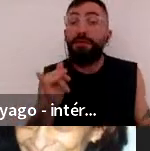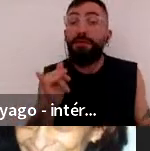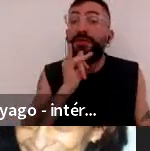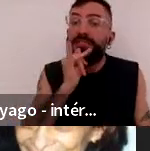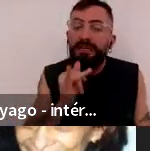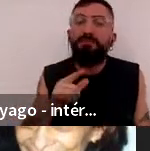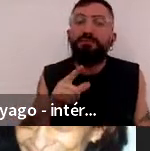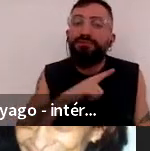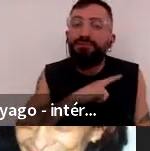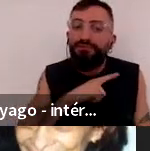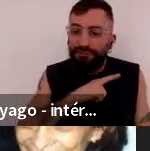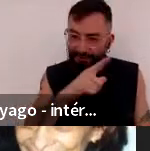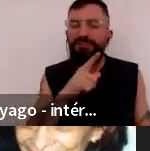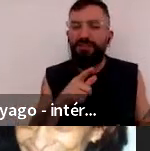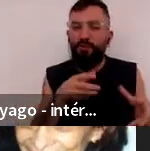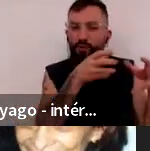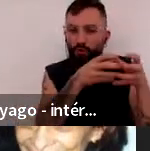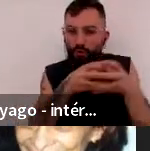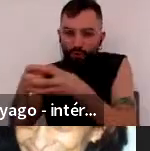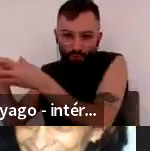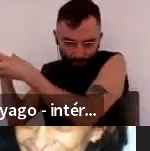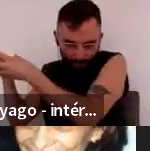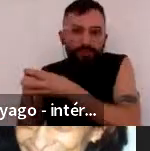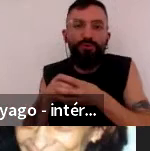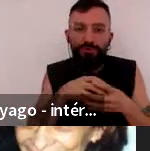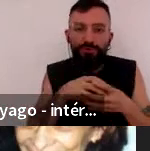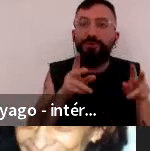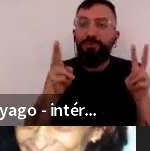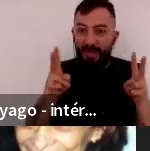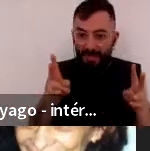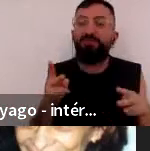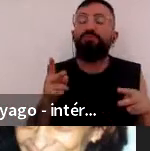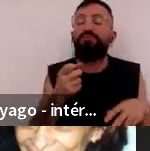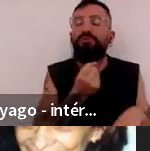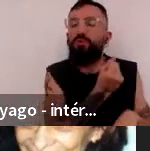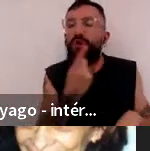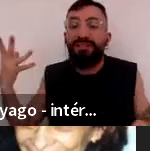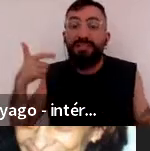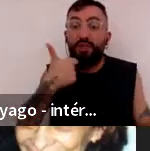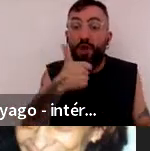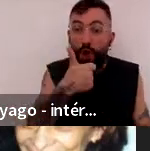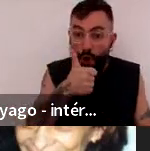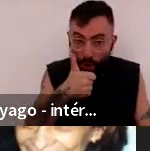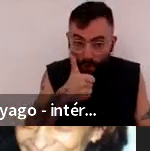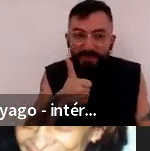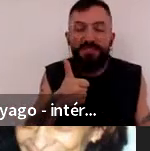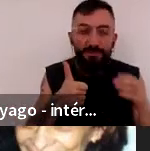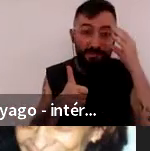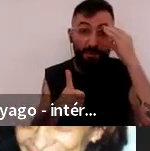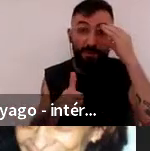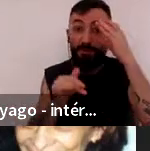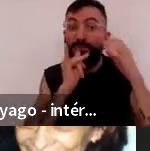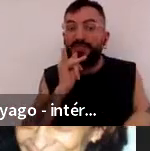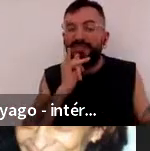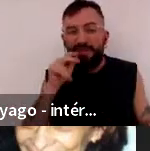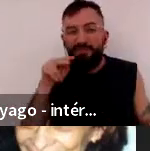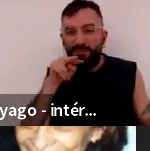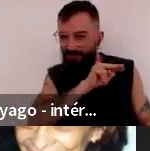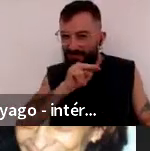11 subclasses. For time constraints, I won't be able to go over all of them. So just to give you an